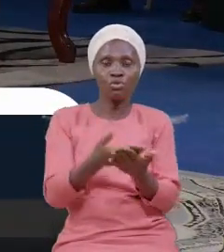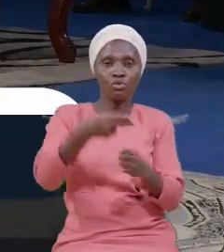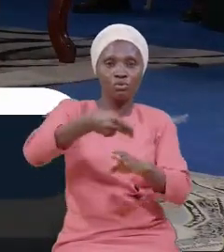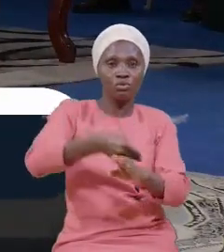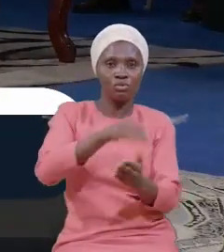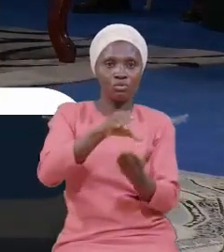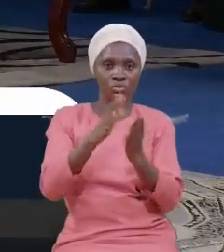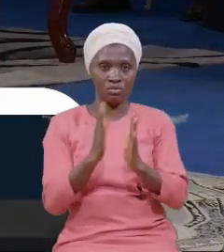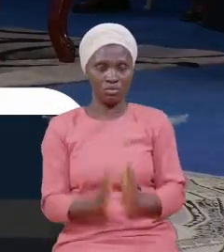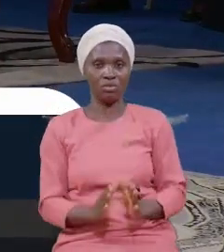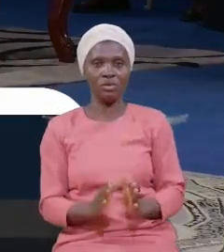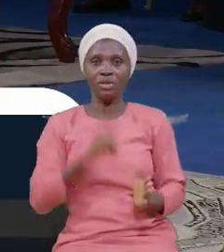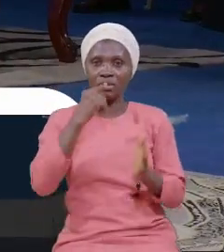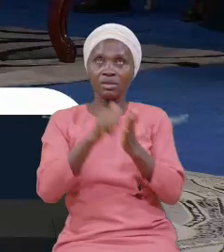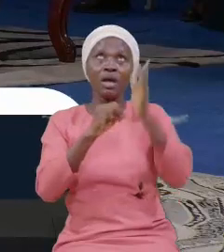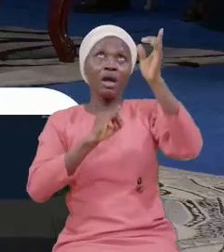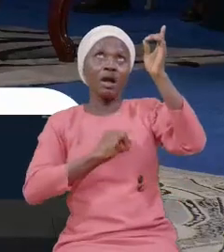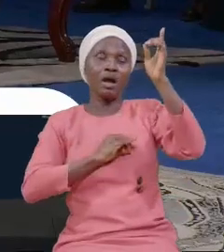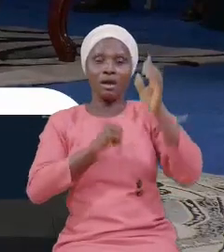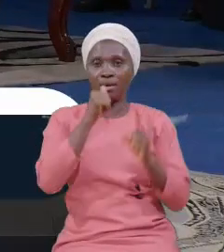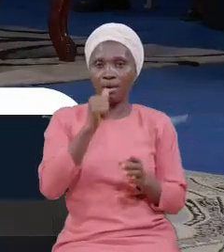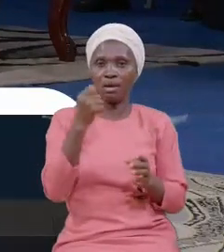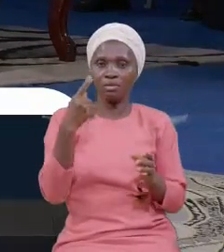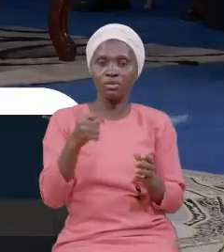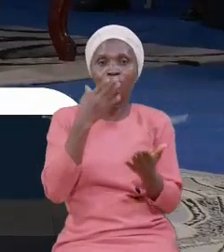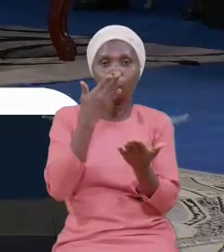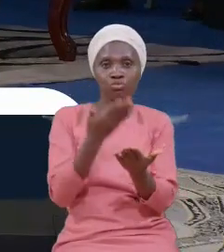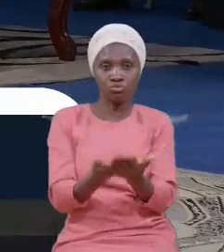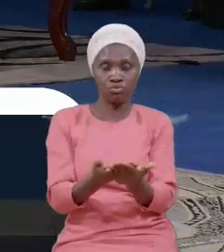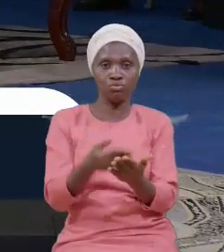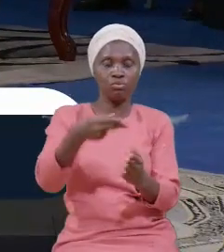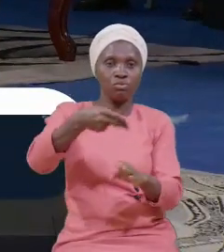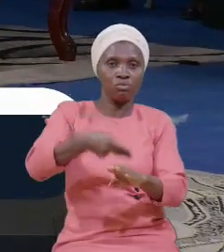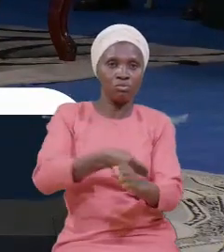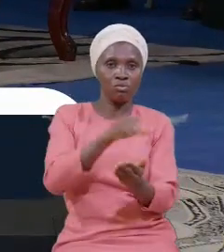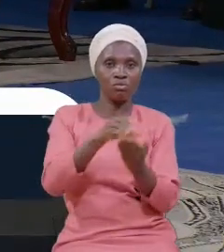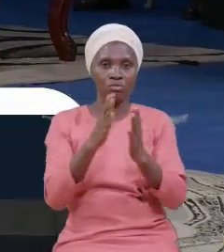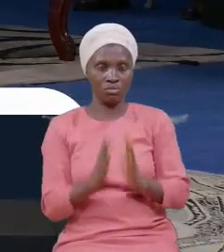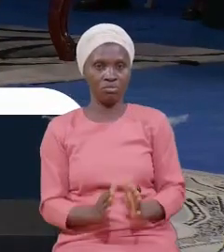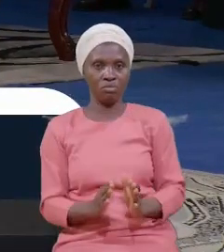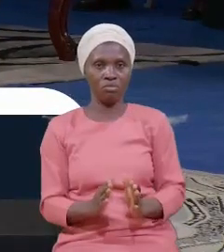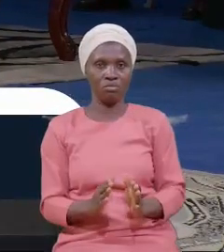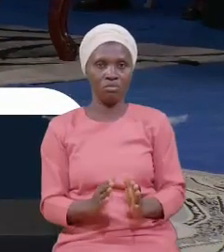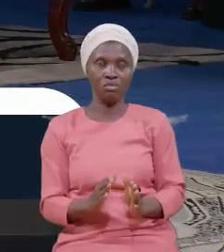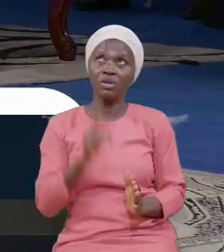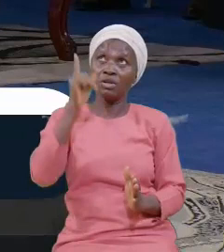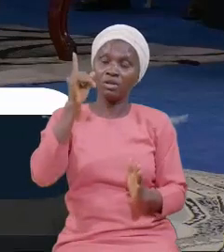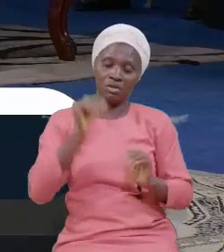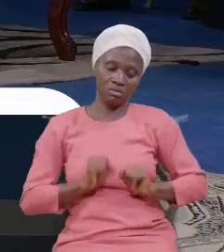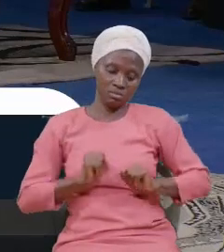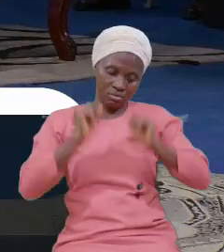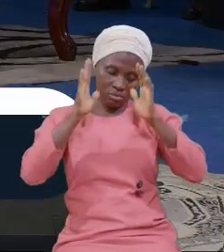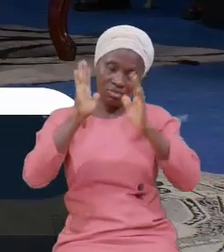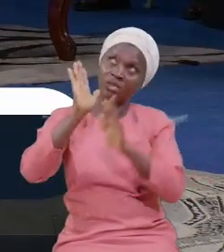I am the good shepherd. The good shepherd giveth his life for